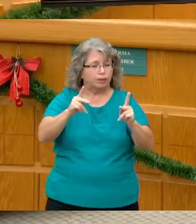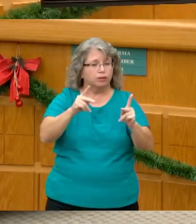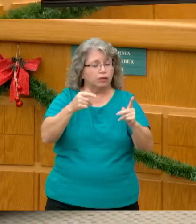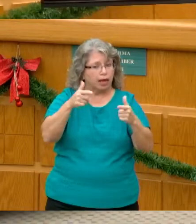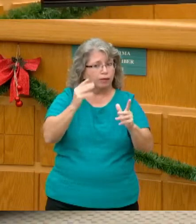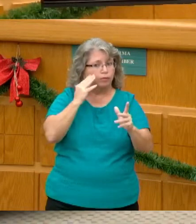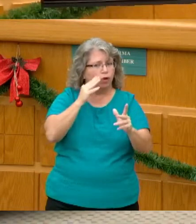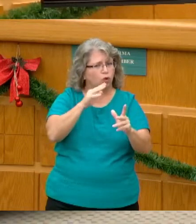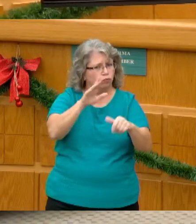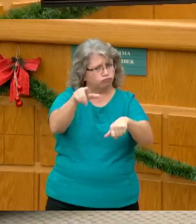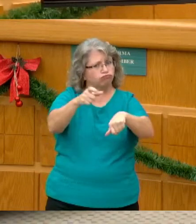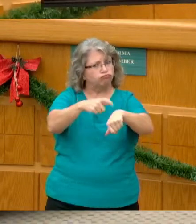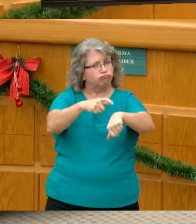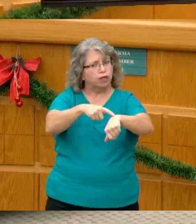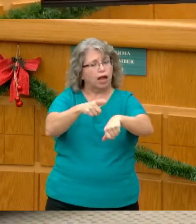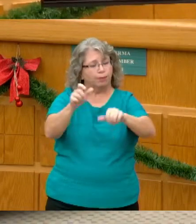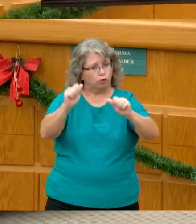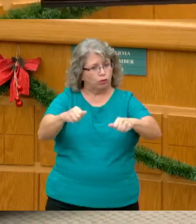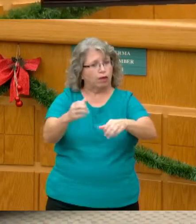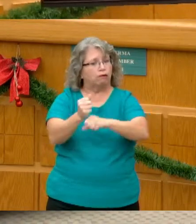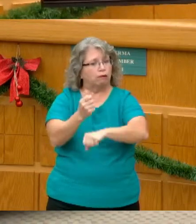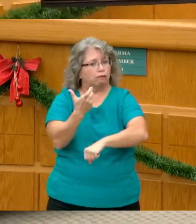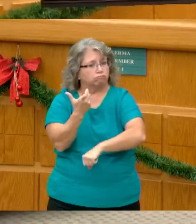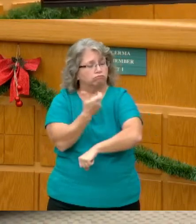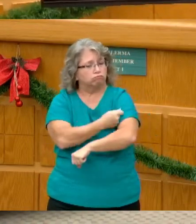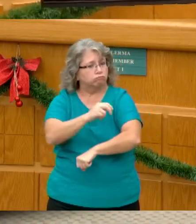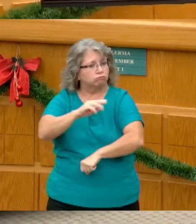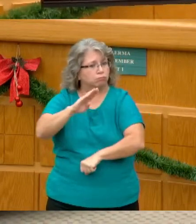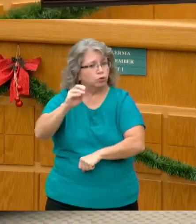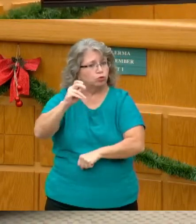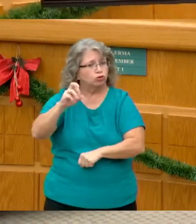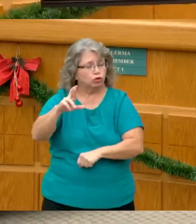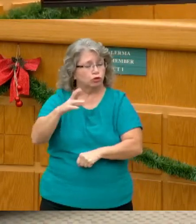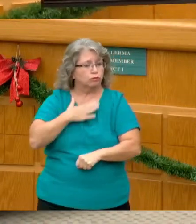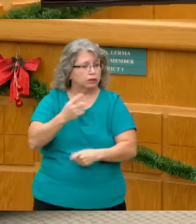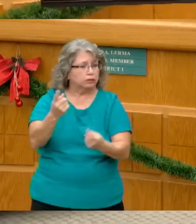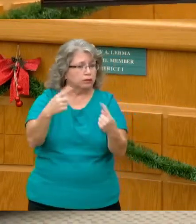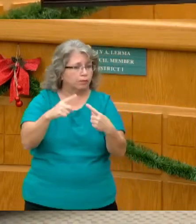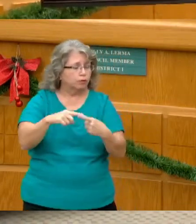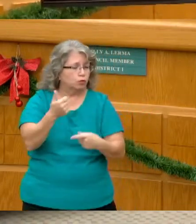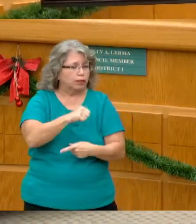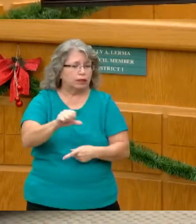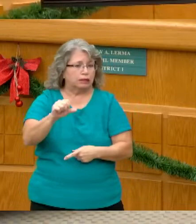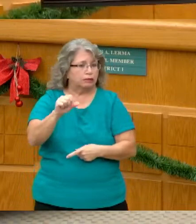an injection. Come on to any one of these sites. So please look out for those from the city.